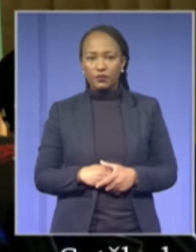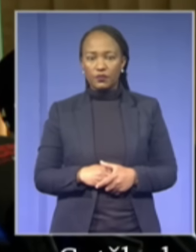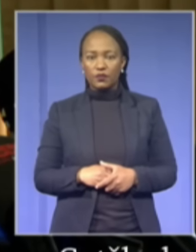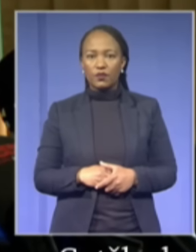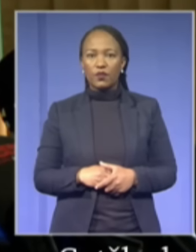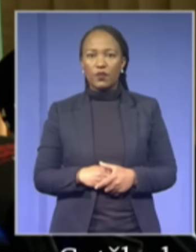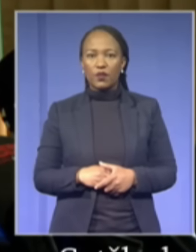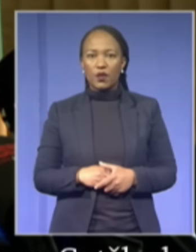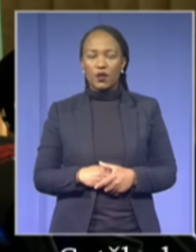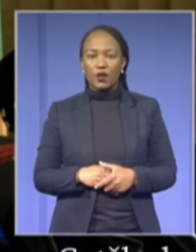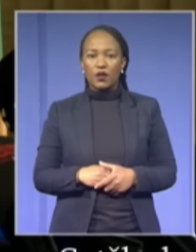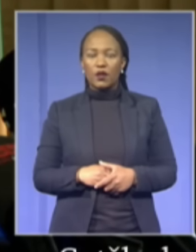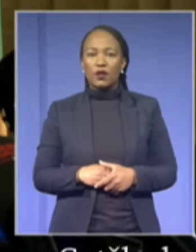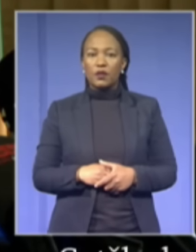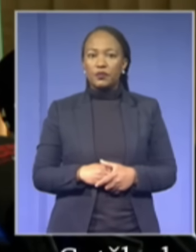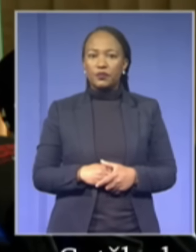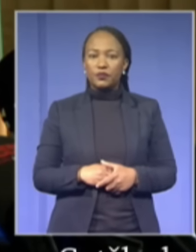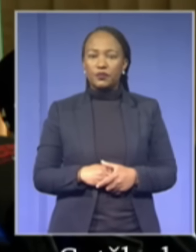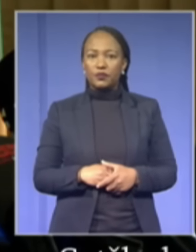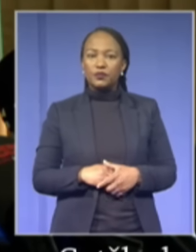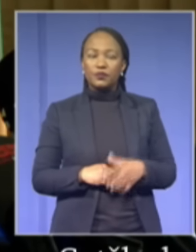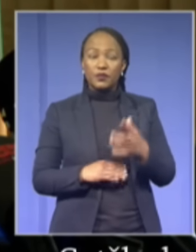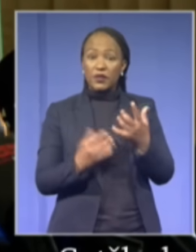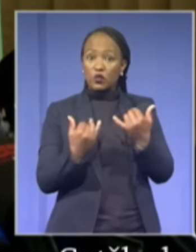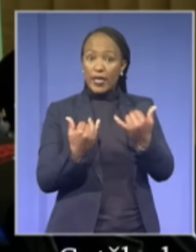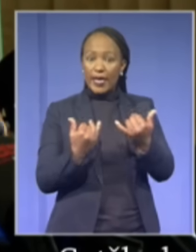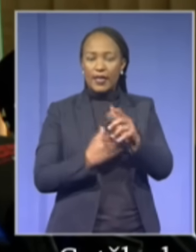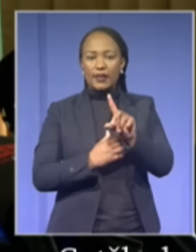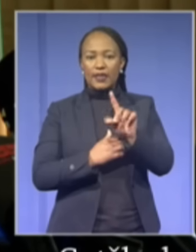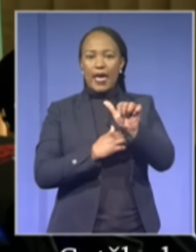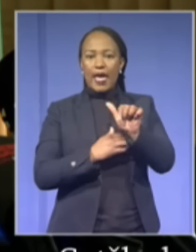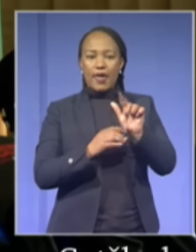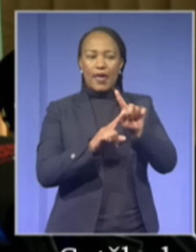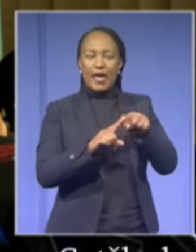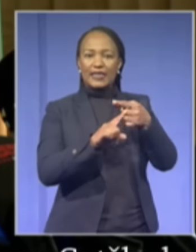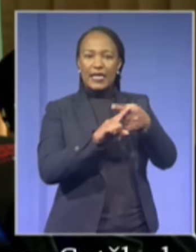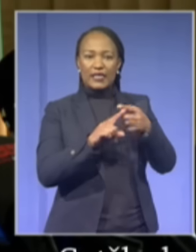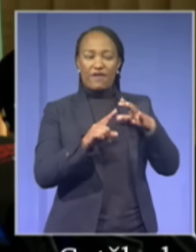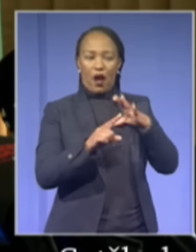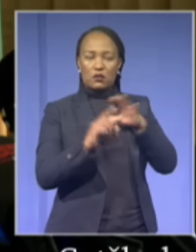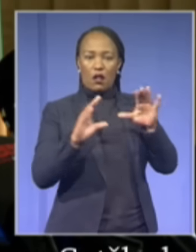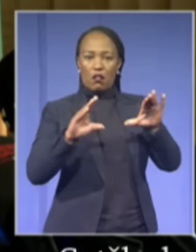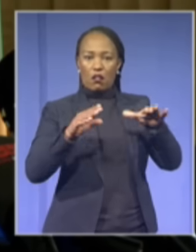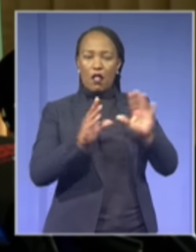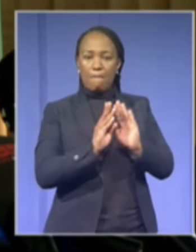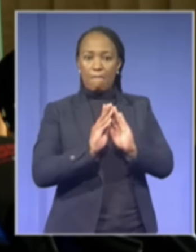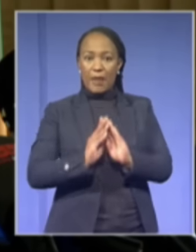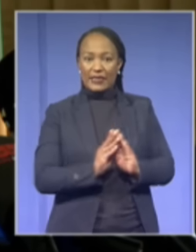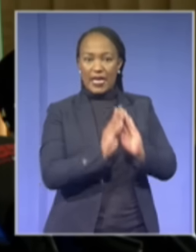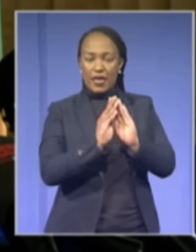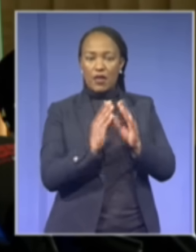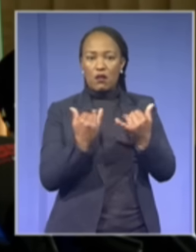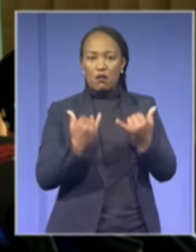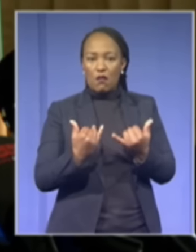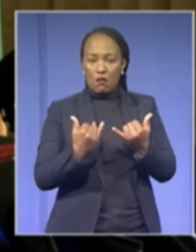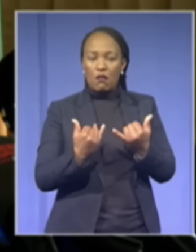The Democratic Alliance's federal executive, which met at 1 p.m. today, has resolved to withdraw from the national